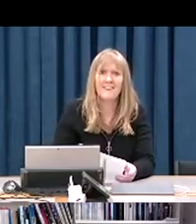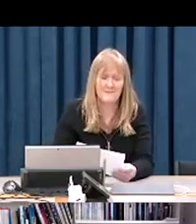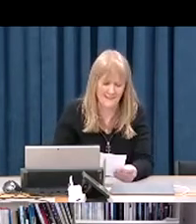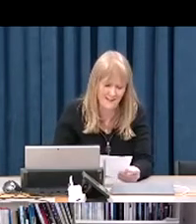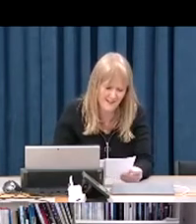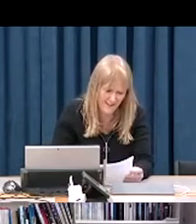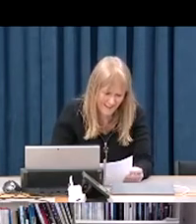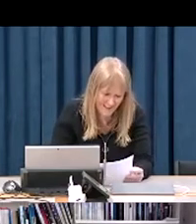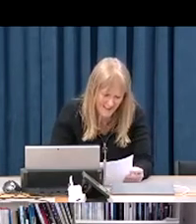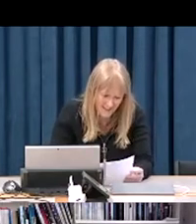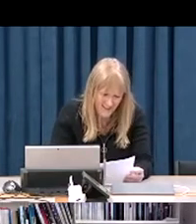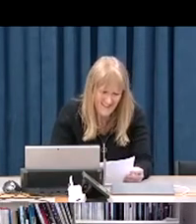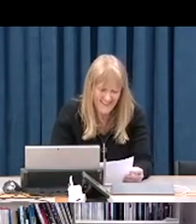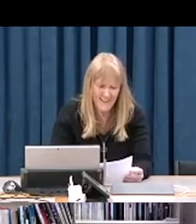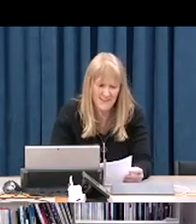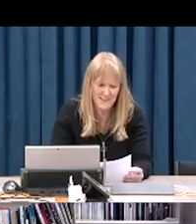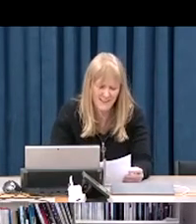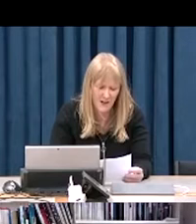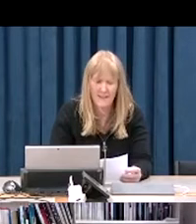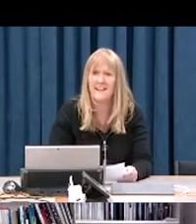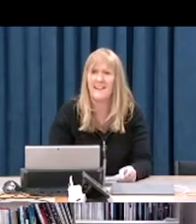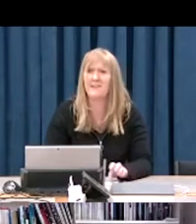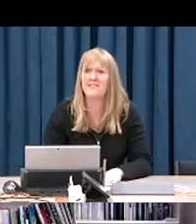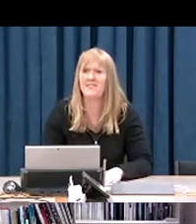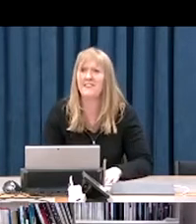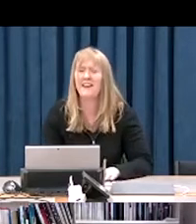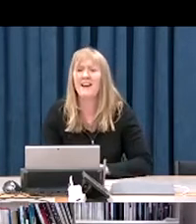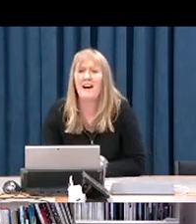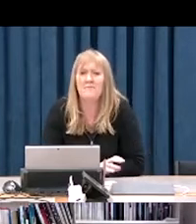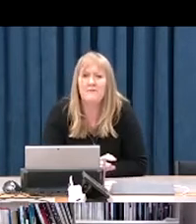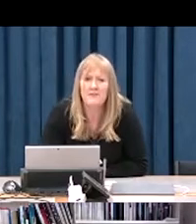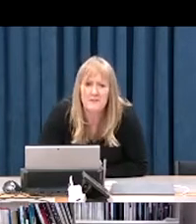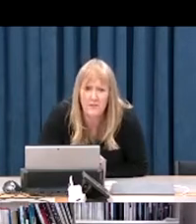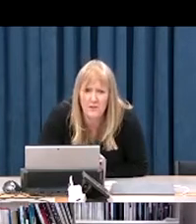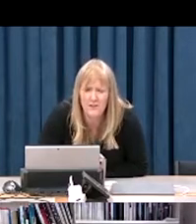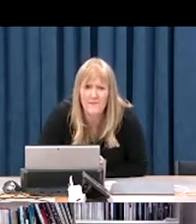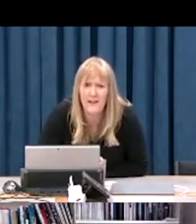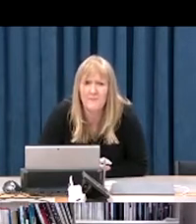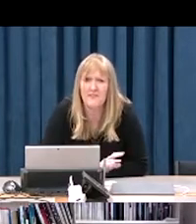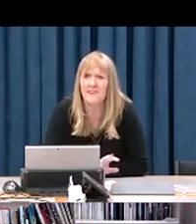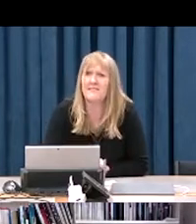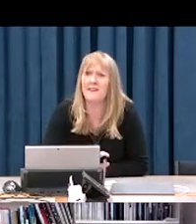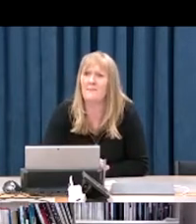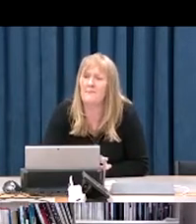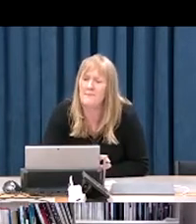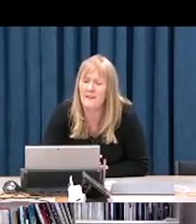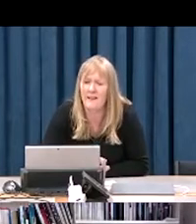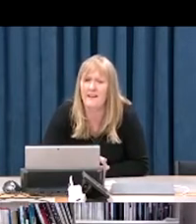Yeah. Hopefully, I'll go ahead and ask my question. Just a comment and a question. First of all, I've been doing